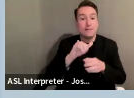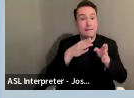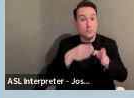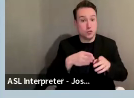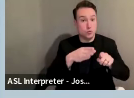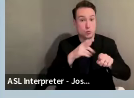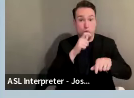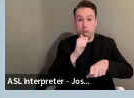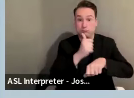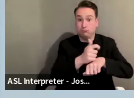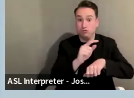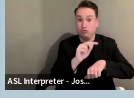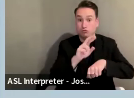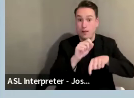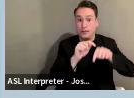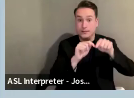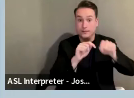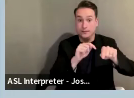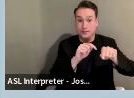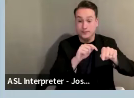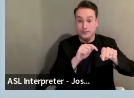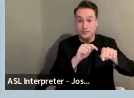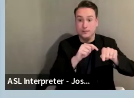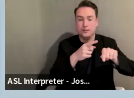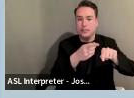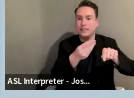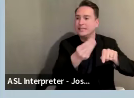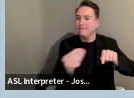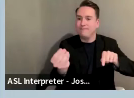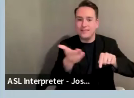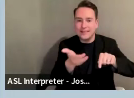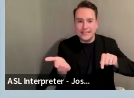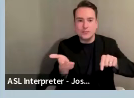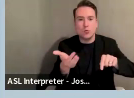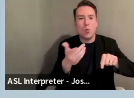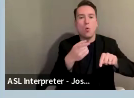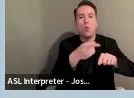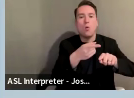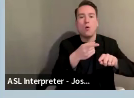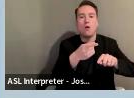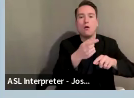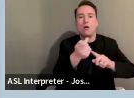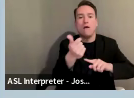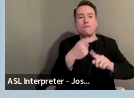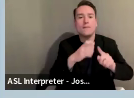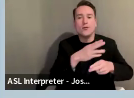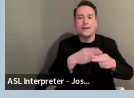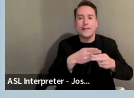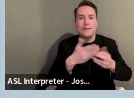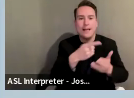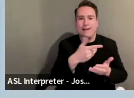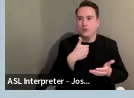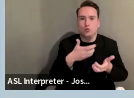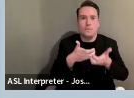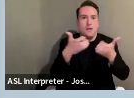creating the trust, to give stuff away or have things out of their name because they just have too